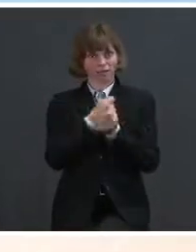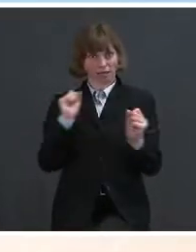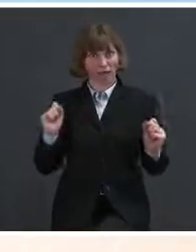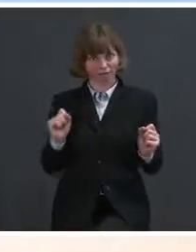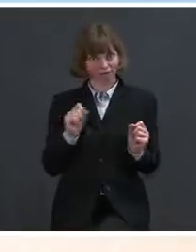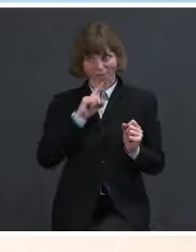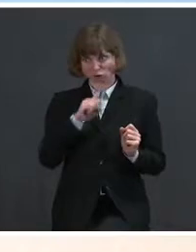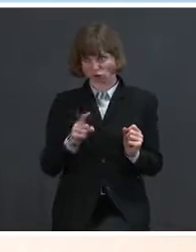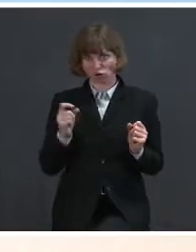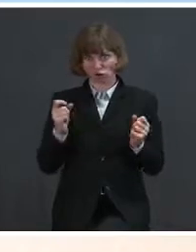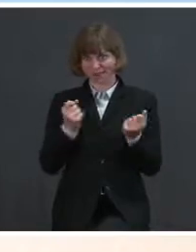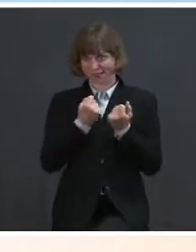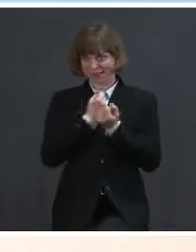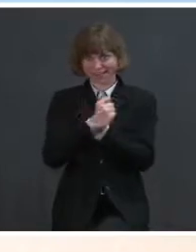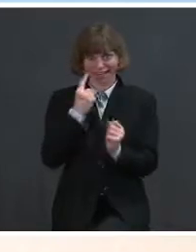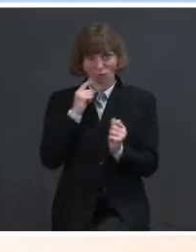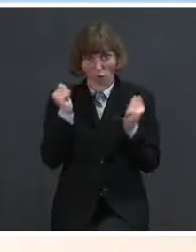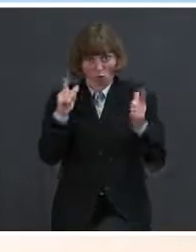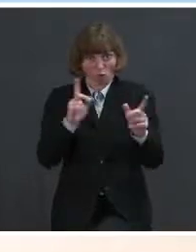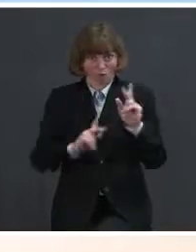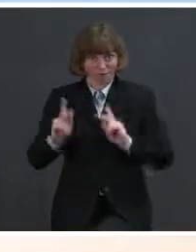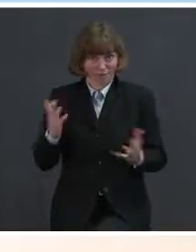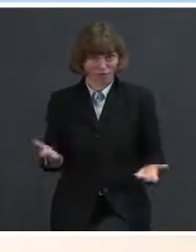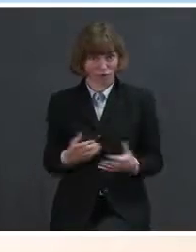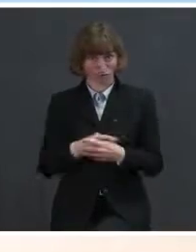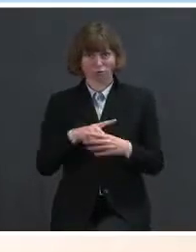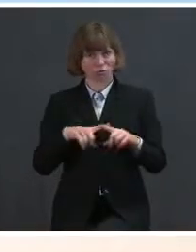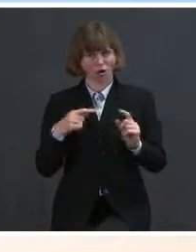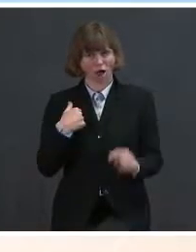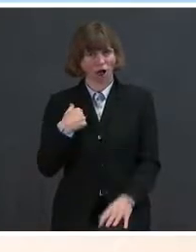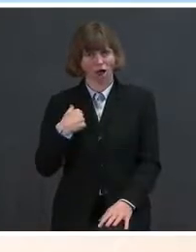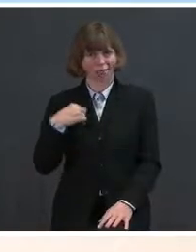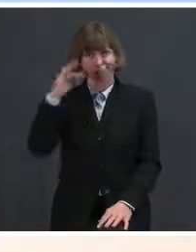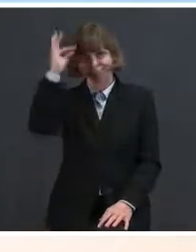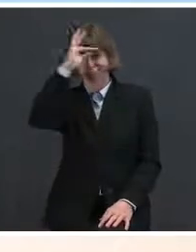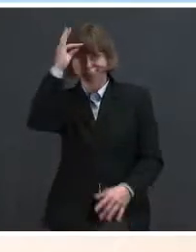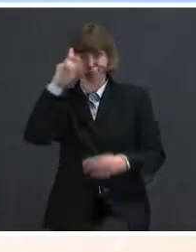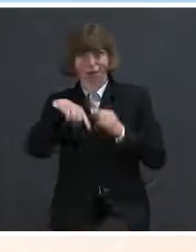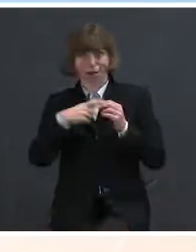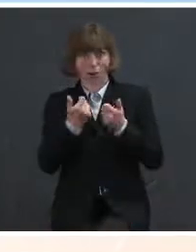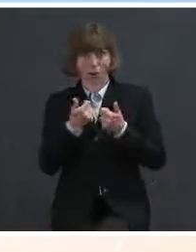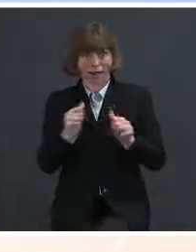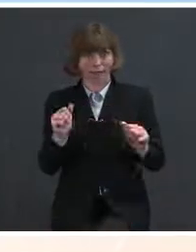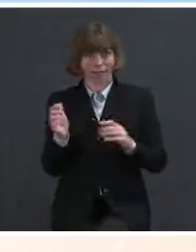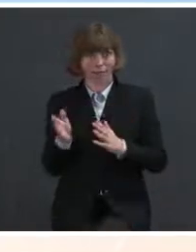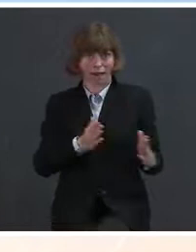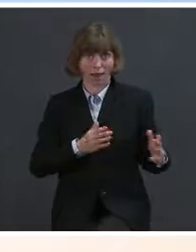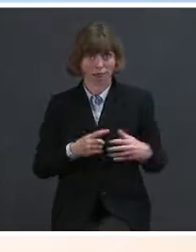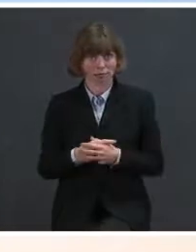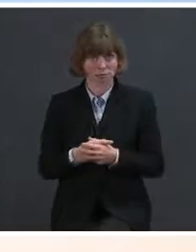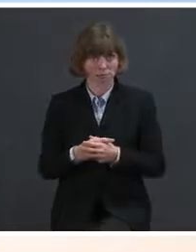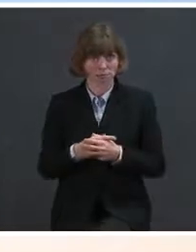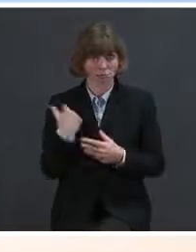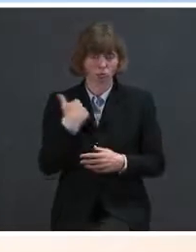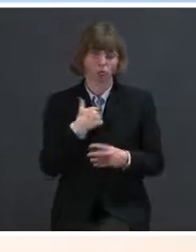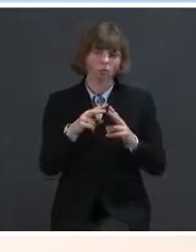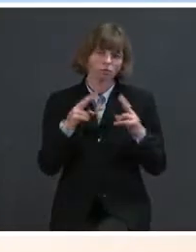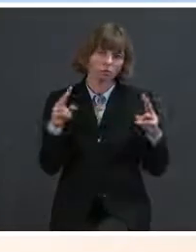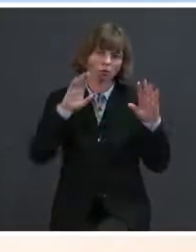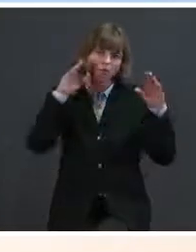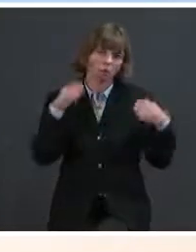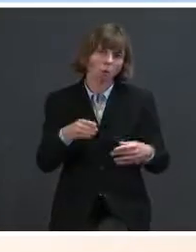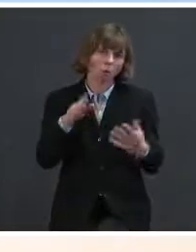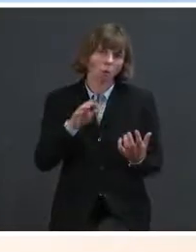of all people living here. But I'm not aware of any plans. We are very focused on addressing and taking steps